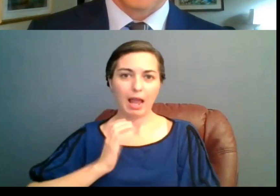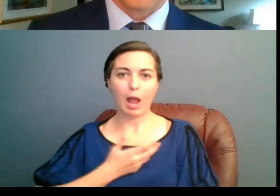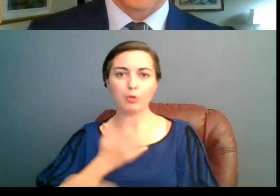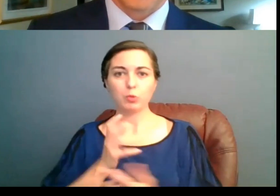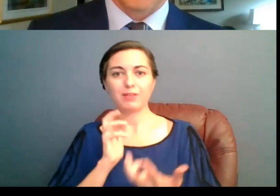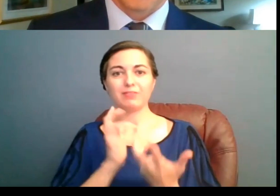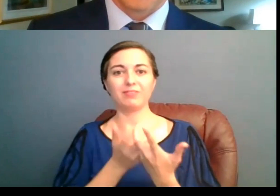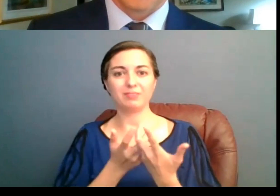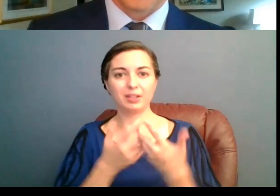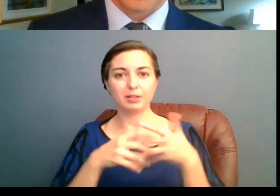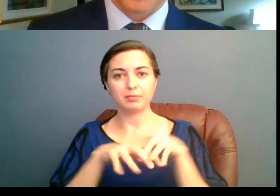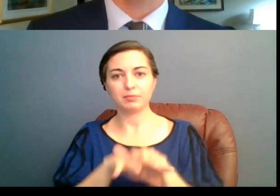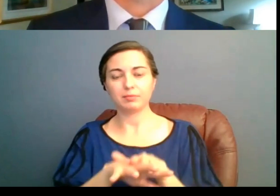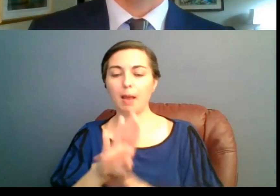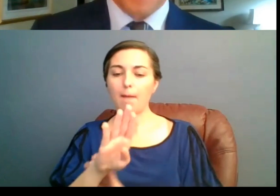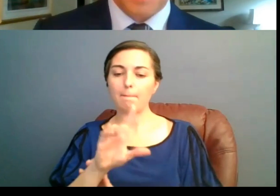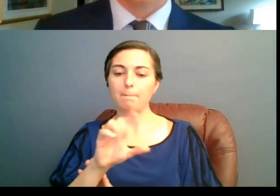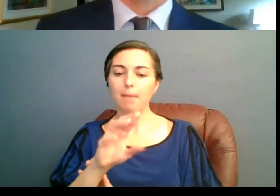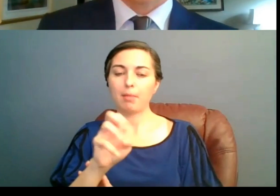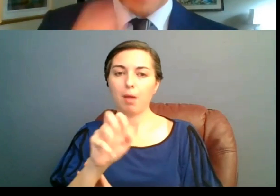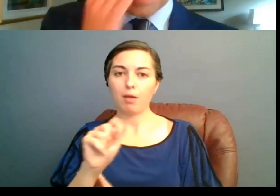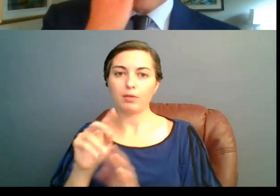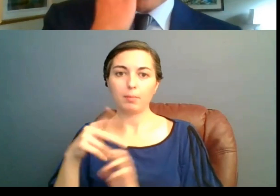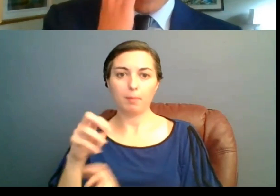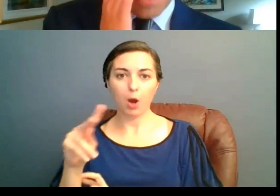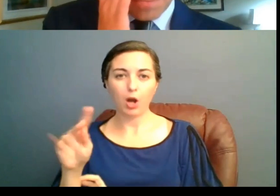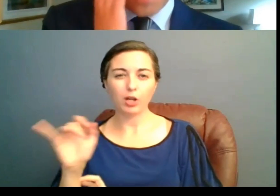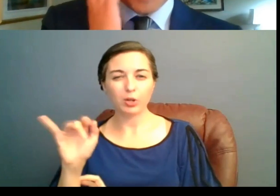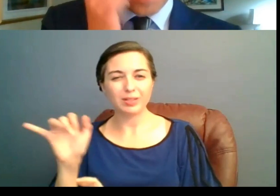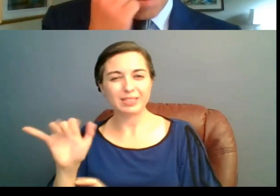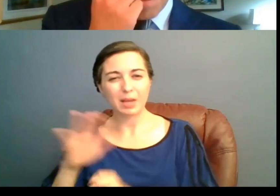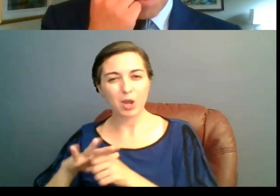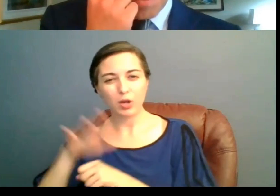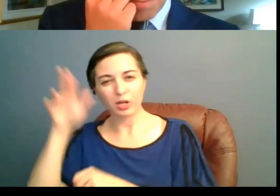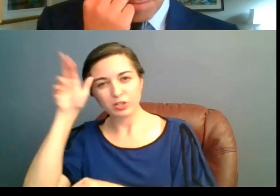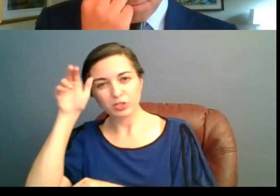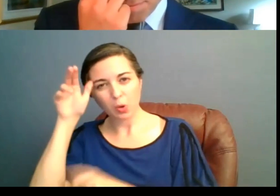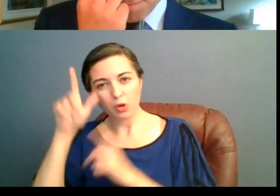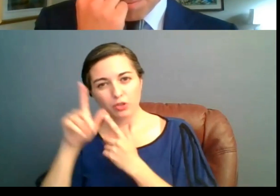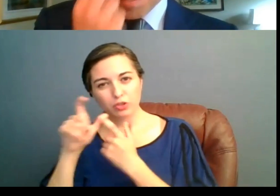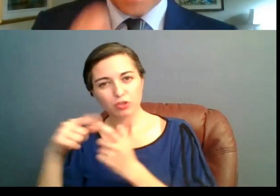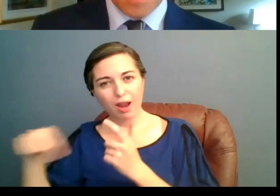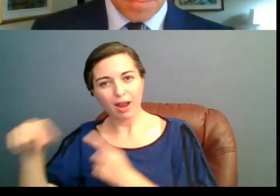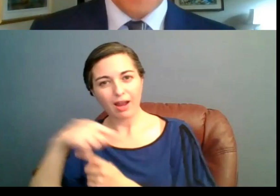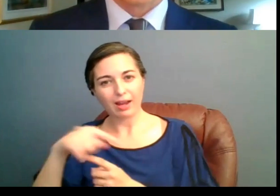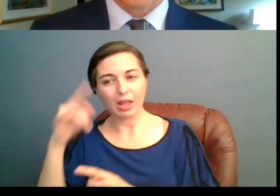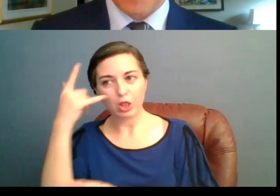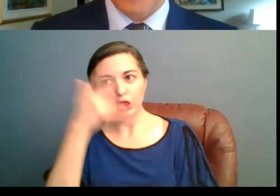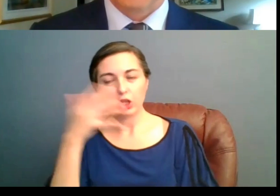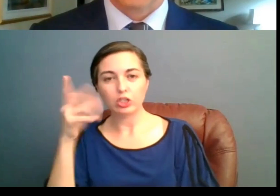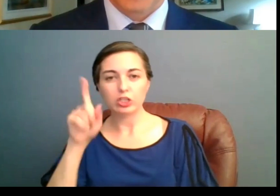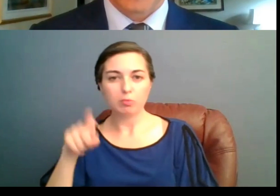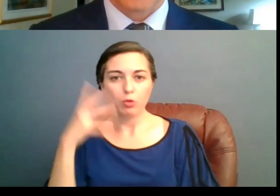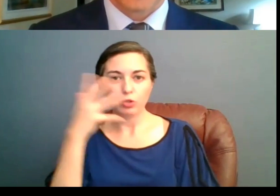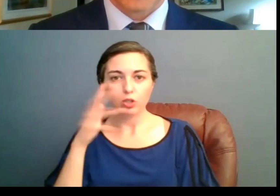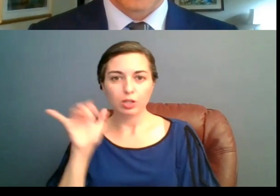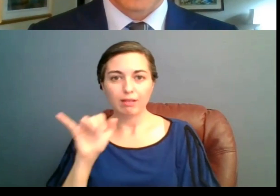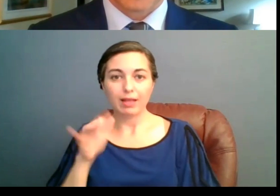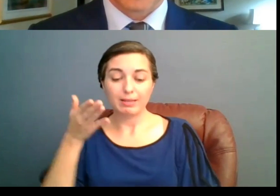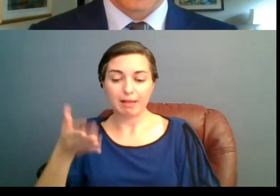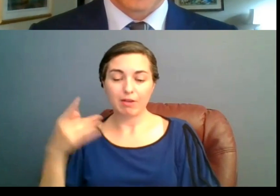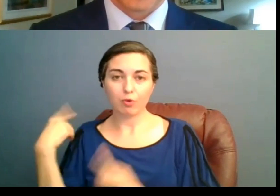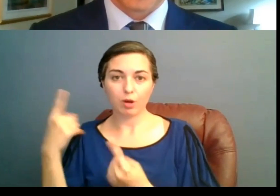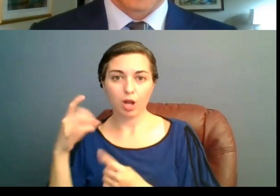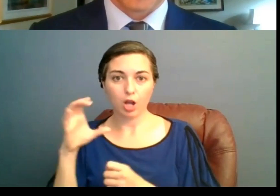Park, which is where the horse track is. And it's supposed to look like it's been there for 100 years. And it's another very unique part is that